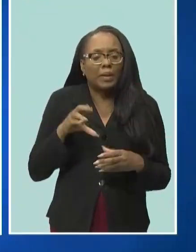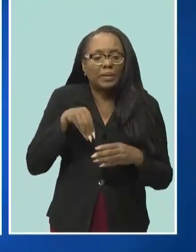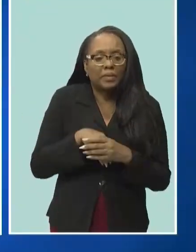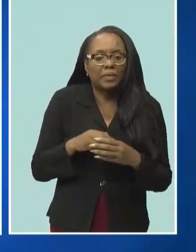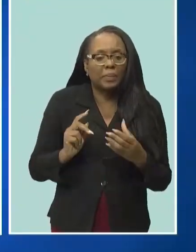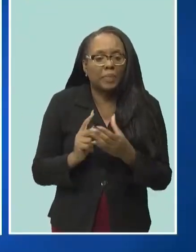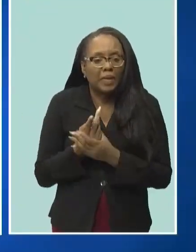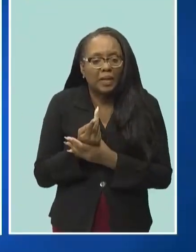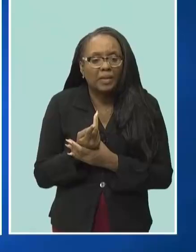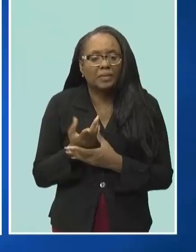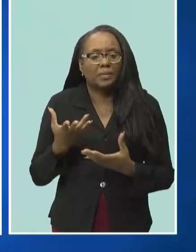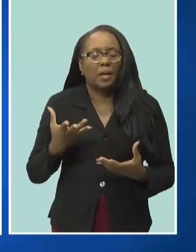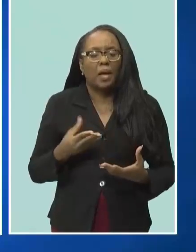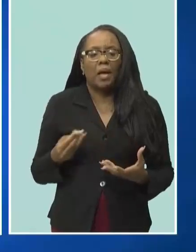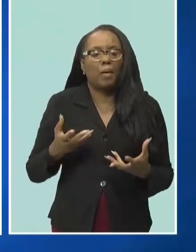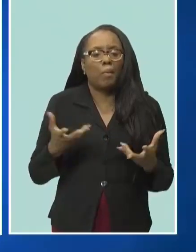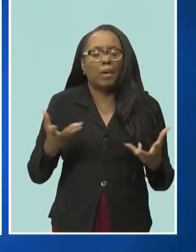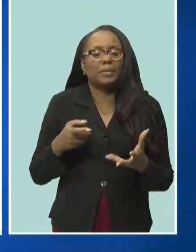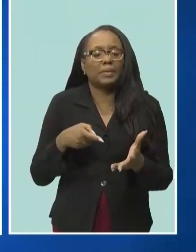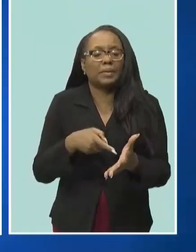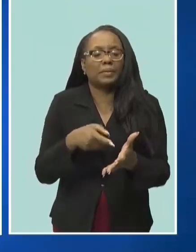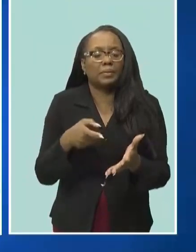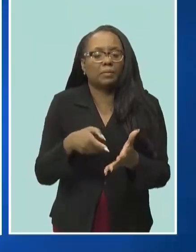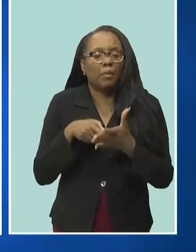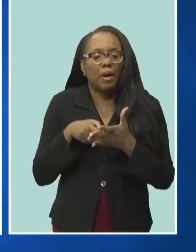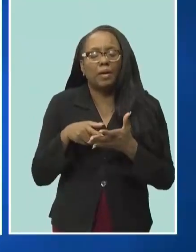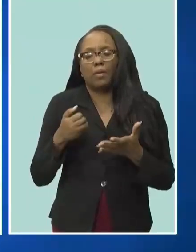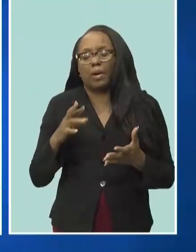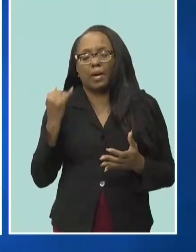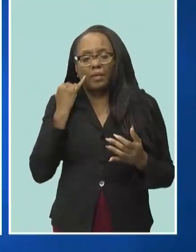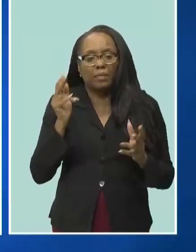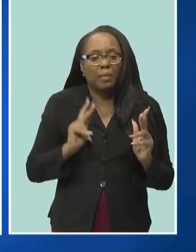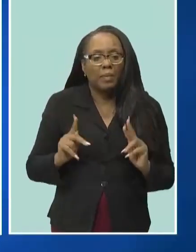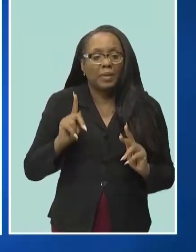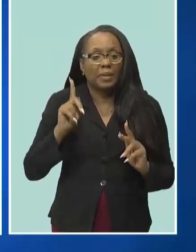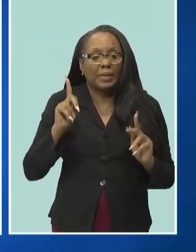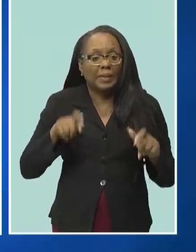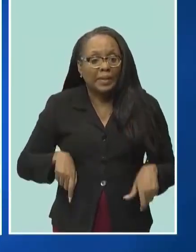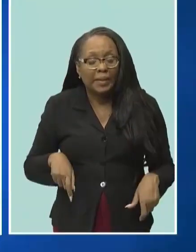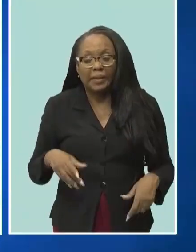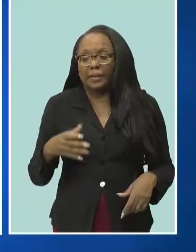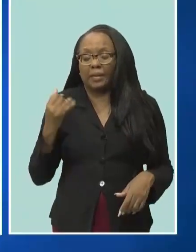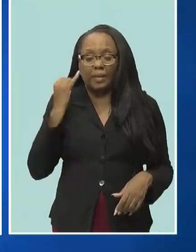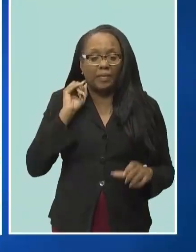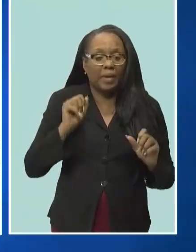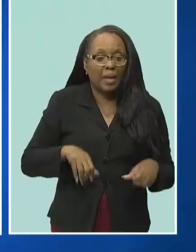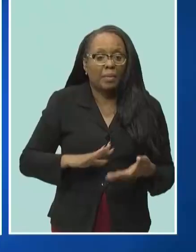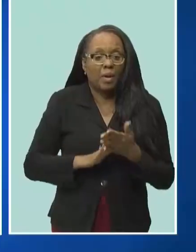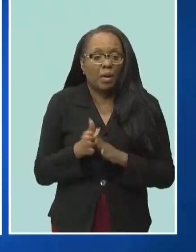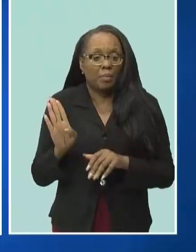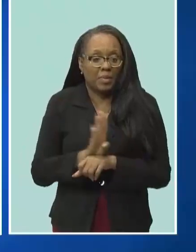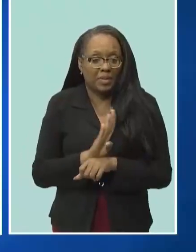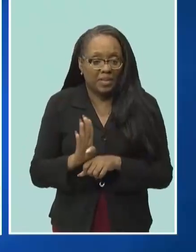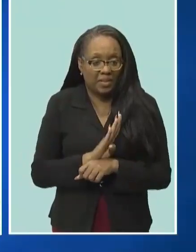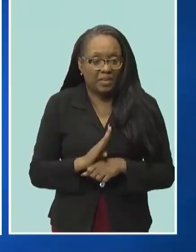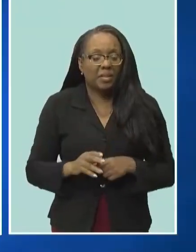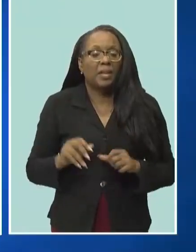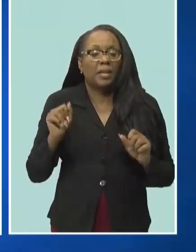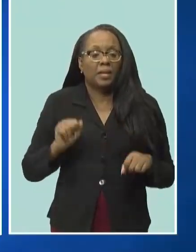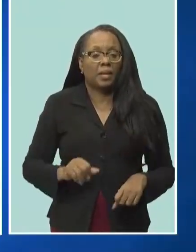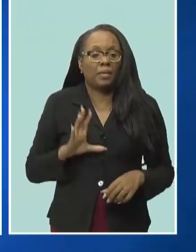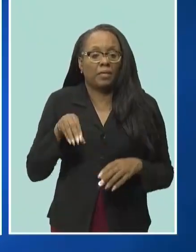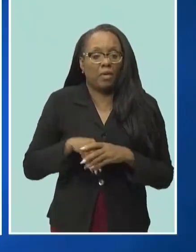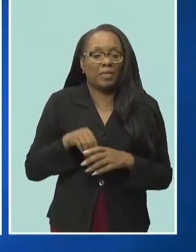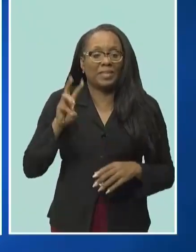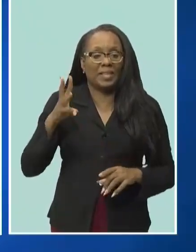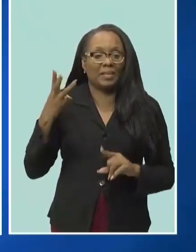ingredient, and the global market demand for the discovery or if it is commercially viable. Successful applicants will participate in the 6-month improvement